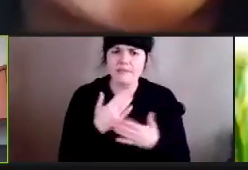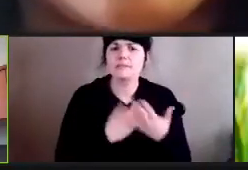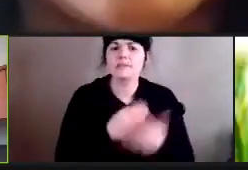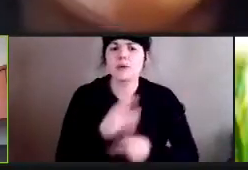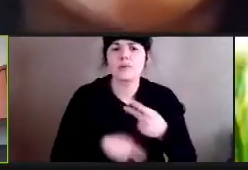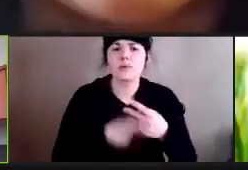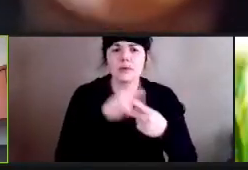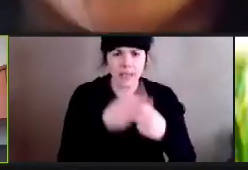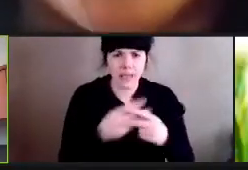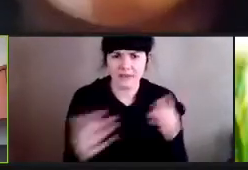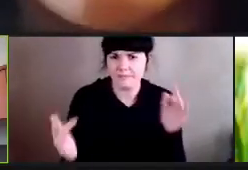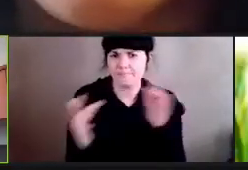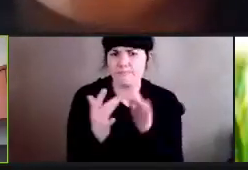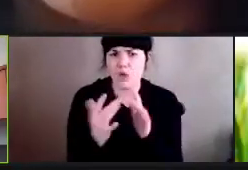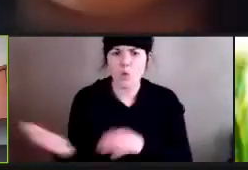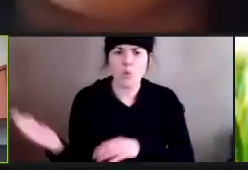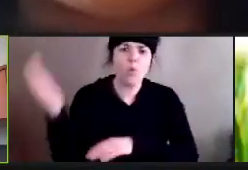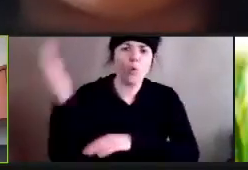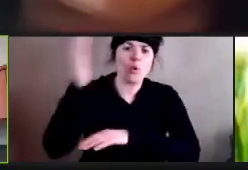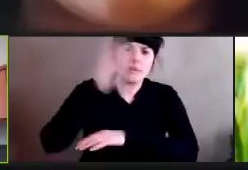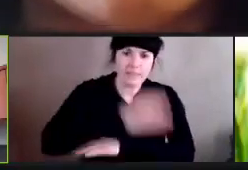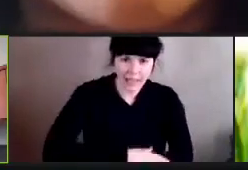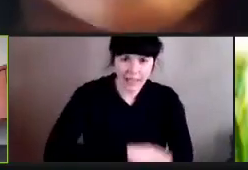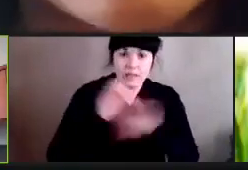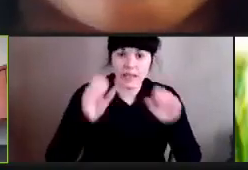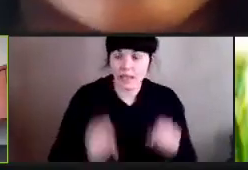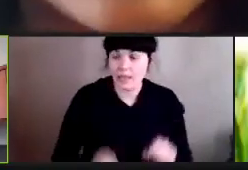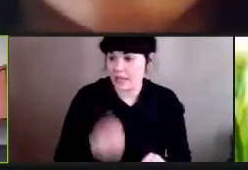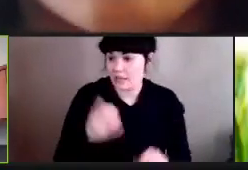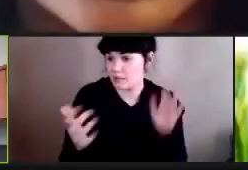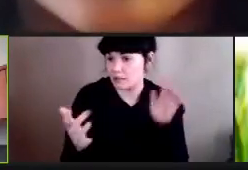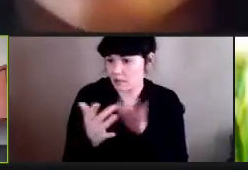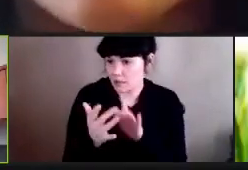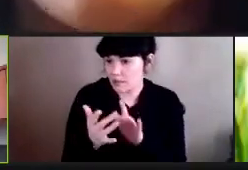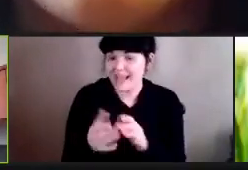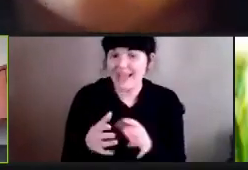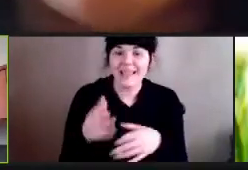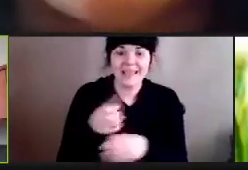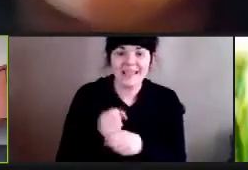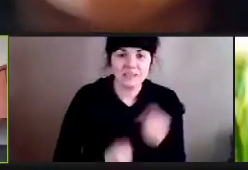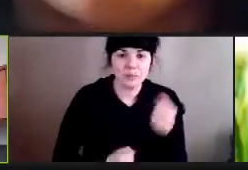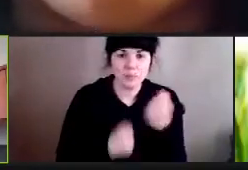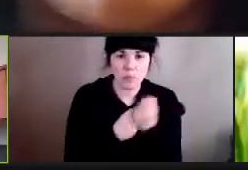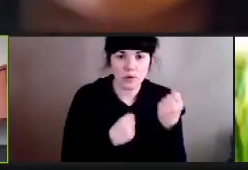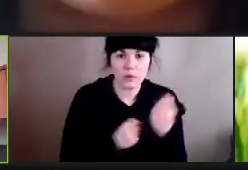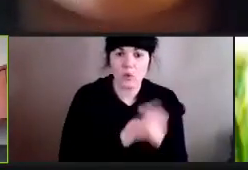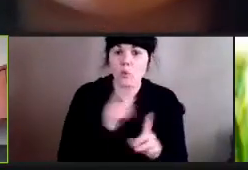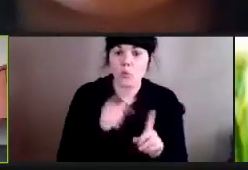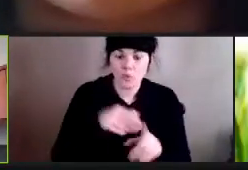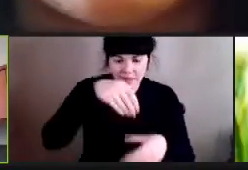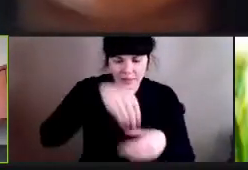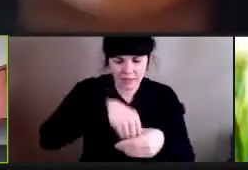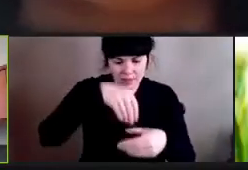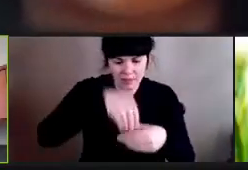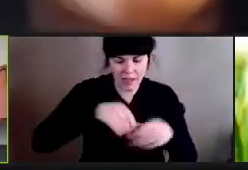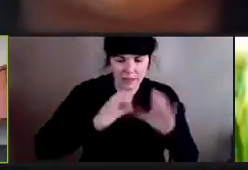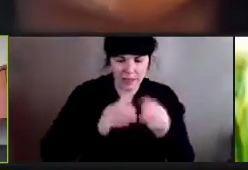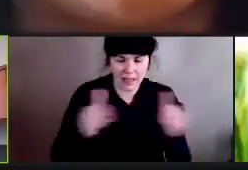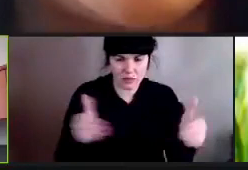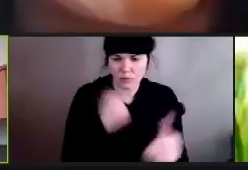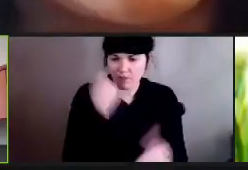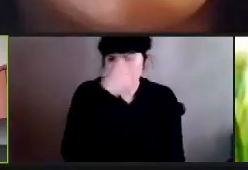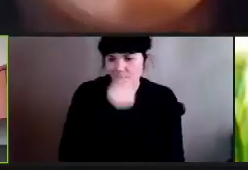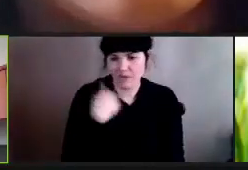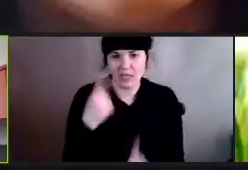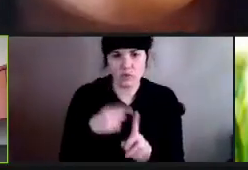in and they can get additional support. When we suspended face-to-face instruction, we opened family and